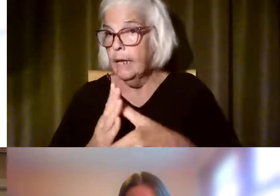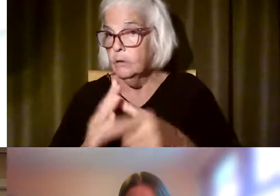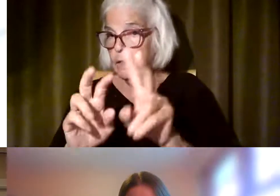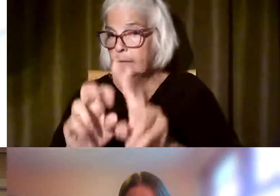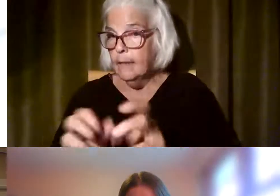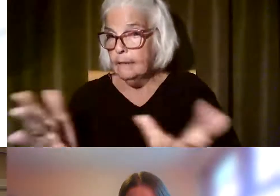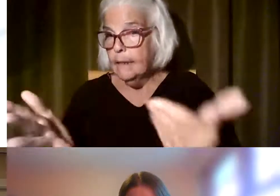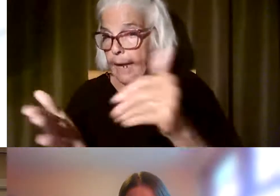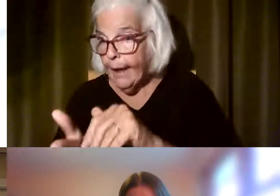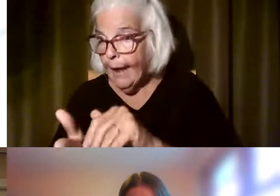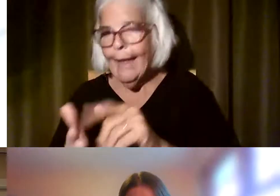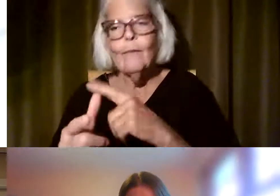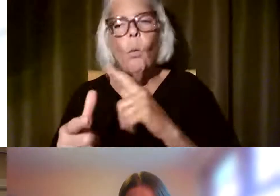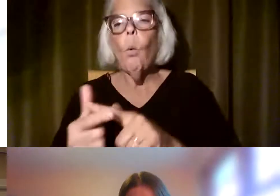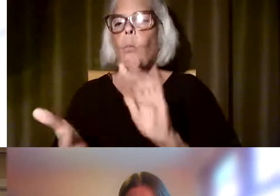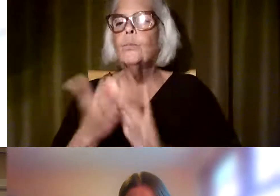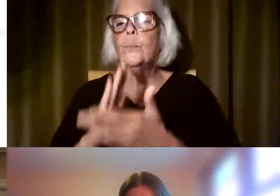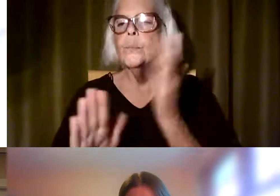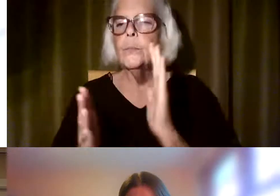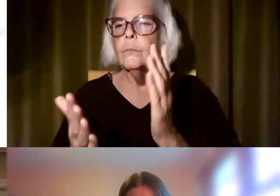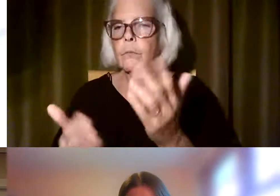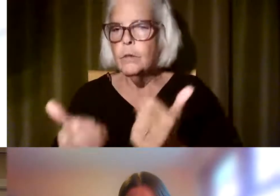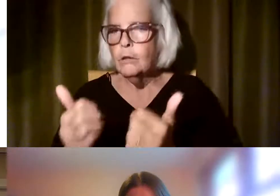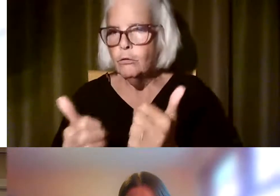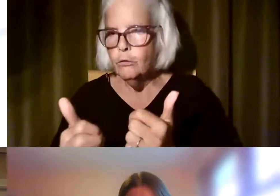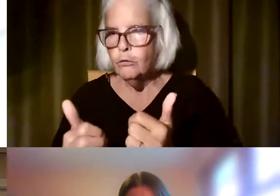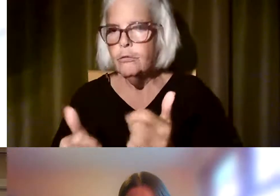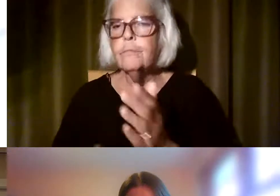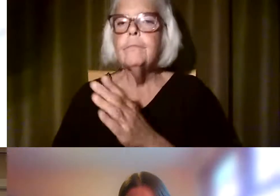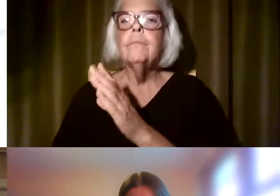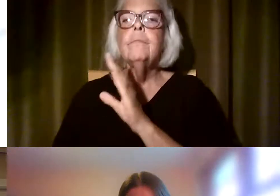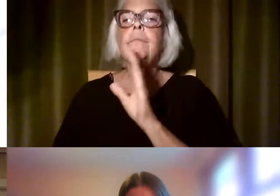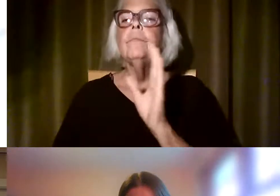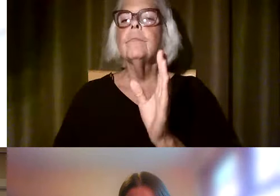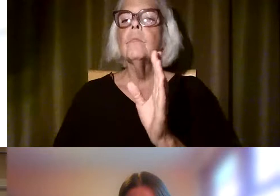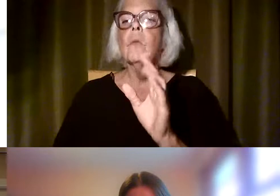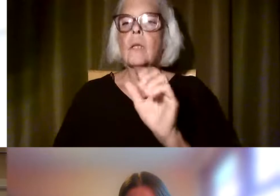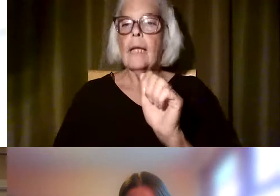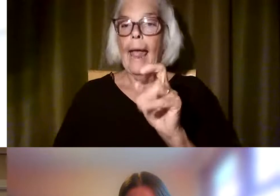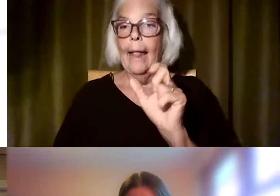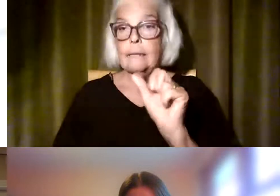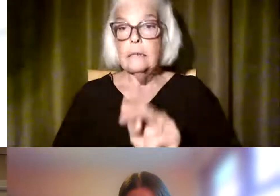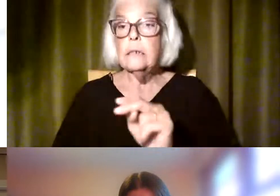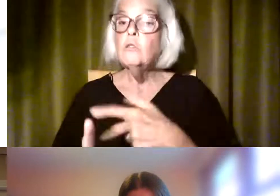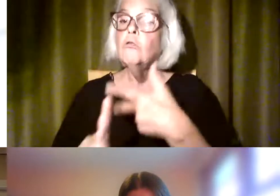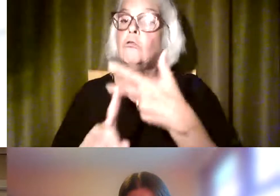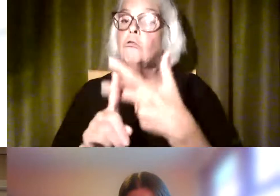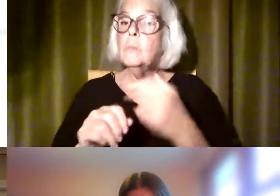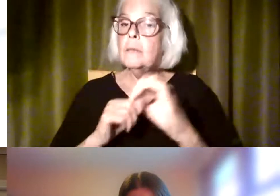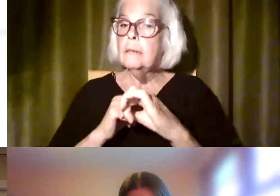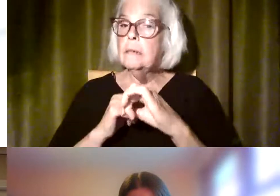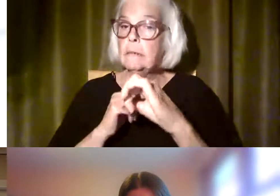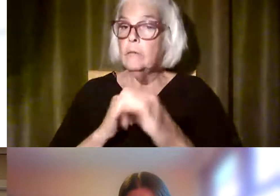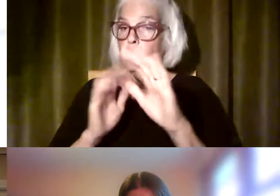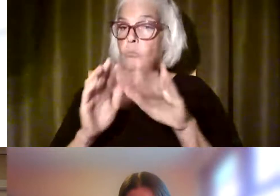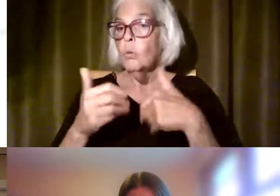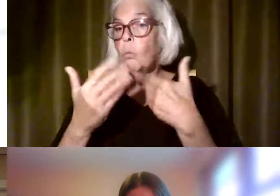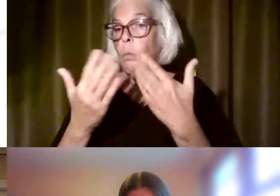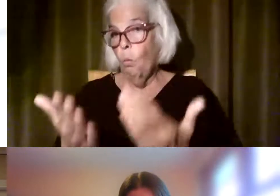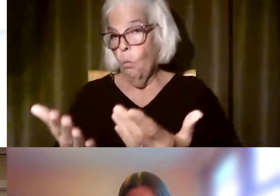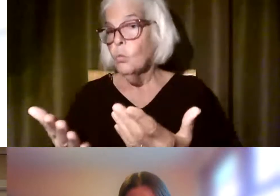Yeah, so the 3-month extension was proposed and accepted as part of our transition period.